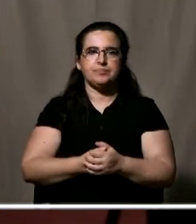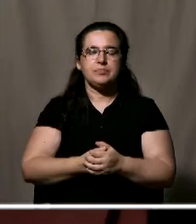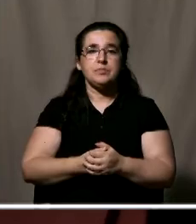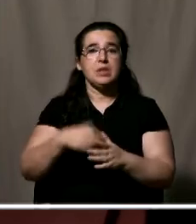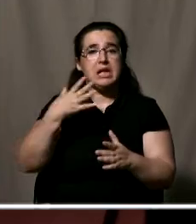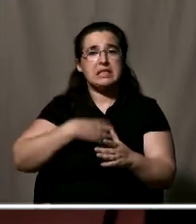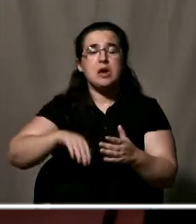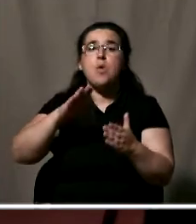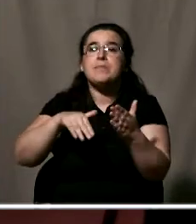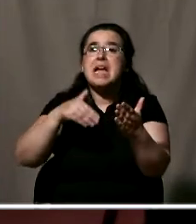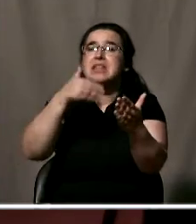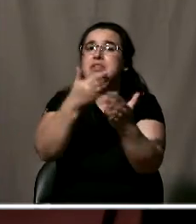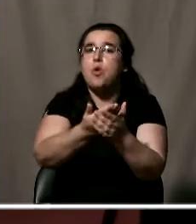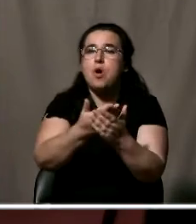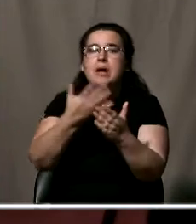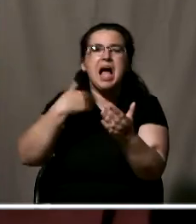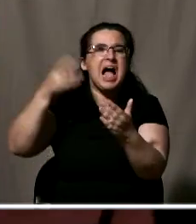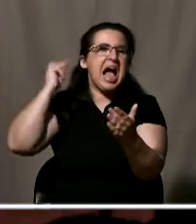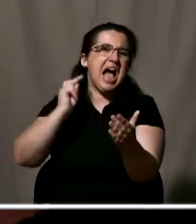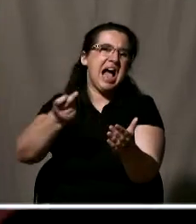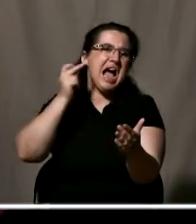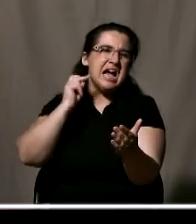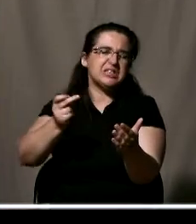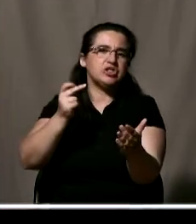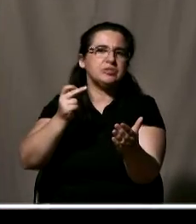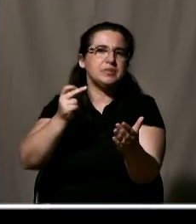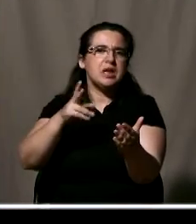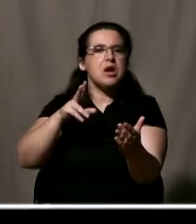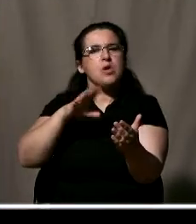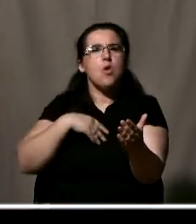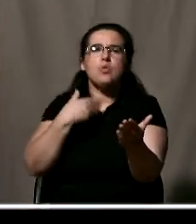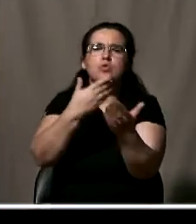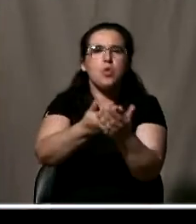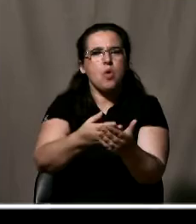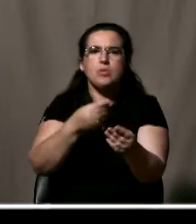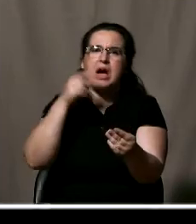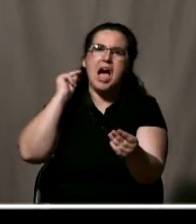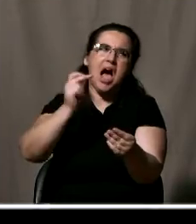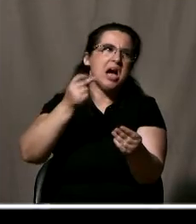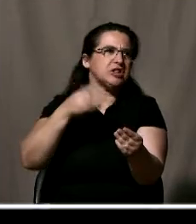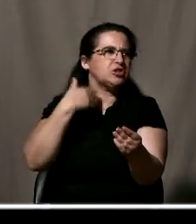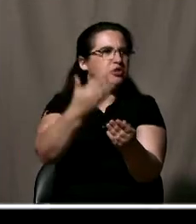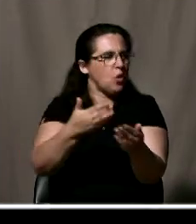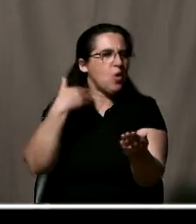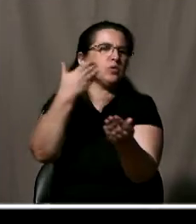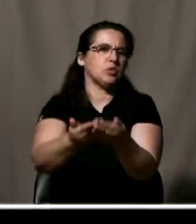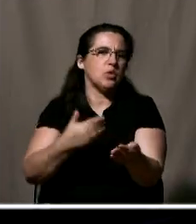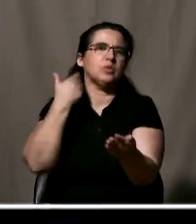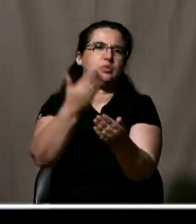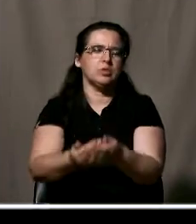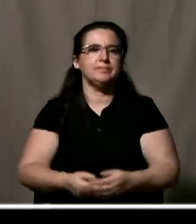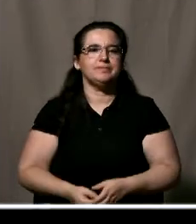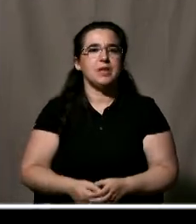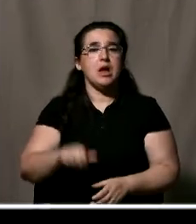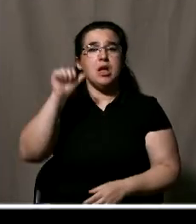Eu vos recompensarei anos. I will restore to you the years eu vos recompensarei anos. That alcohol has destroyed your brain. Que o